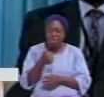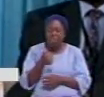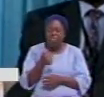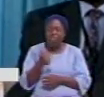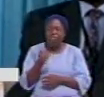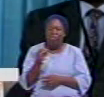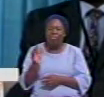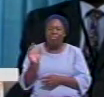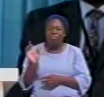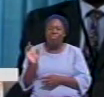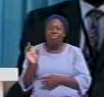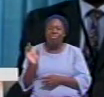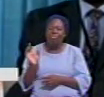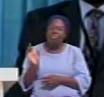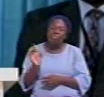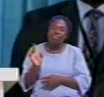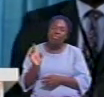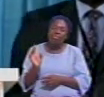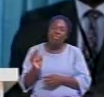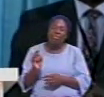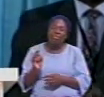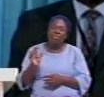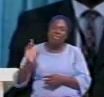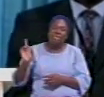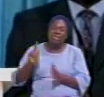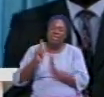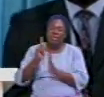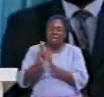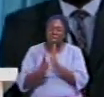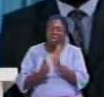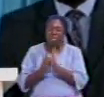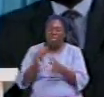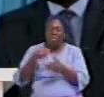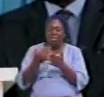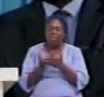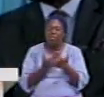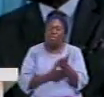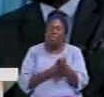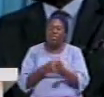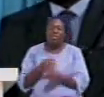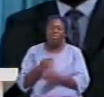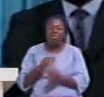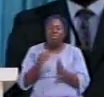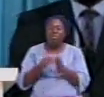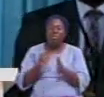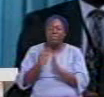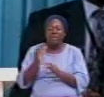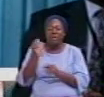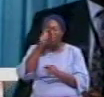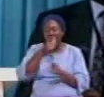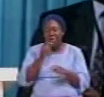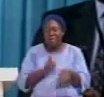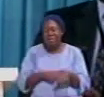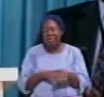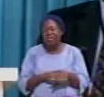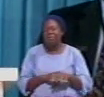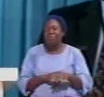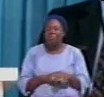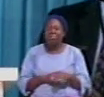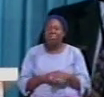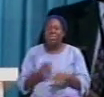8 hours in the morning, Central African time. We'll be meeting at Mulungushi Conference Center, the